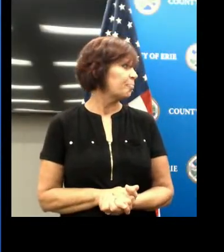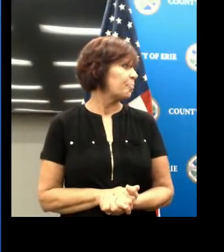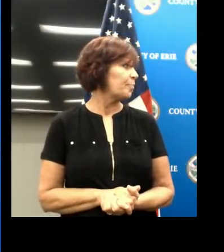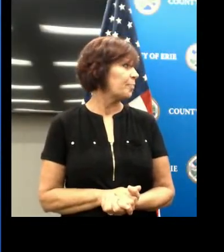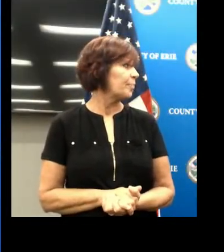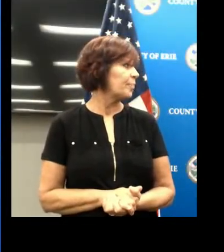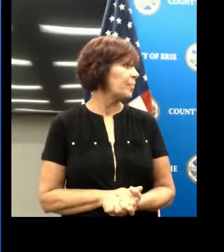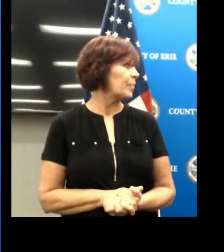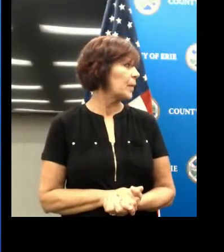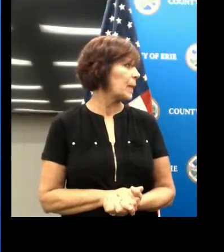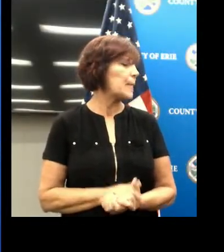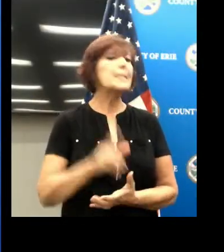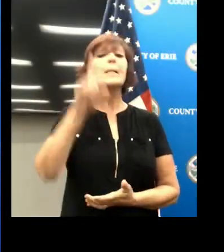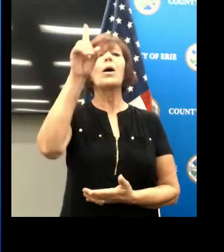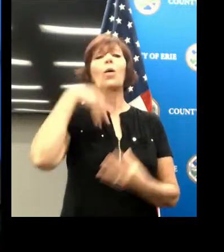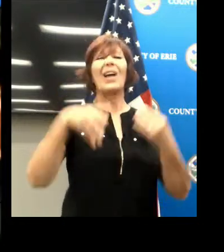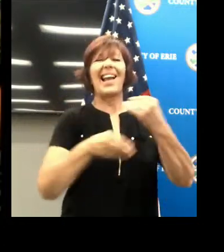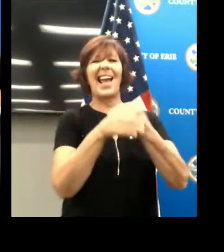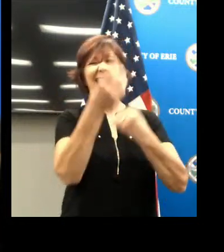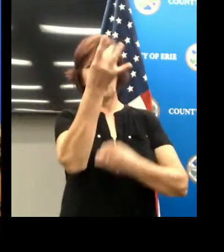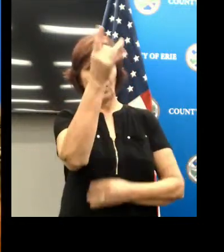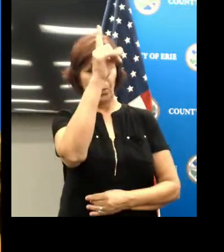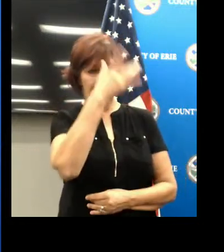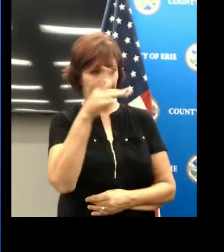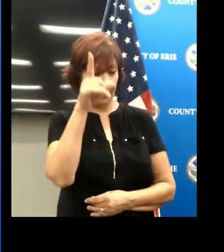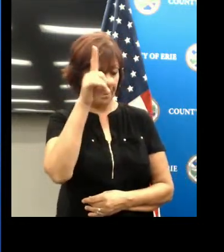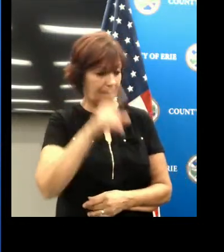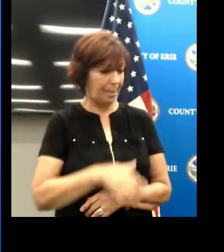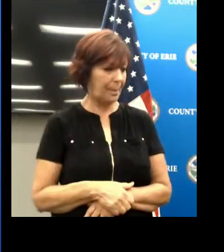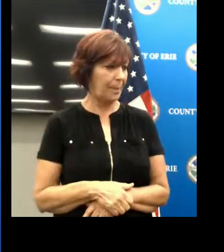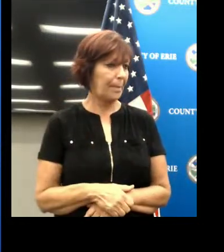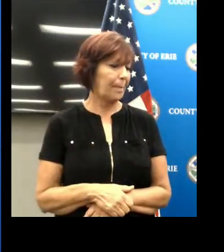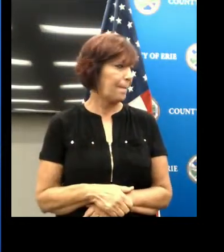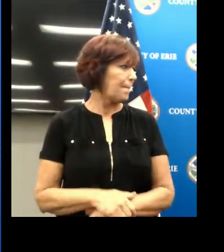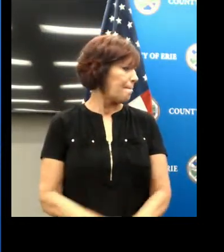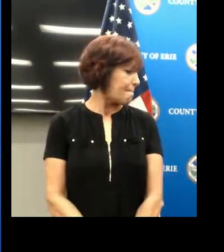Actually, Hopefully you're done spritzing. One final thing? Sure.